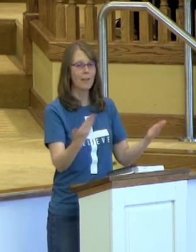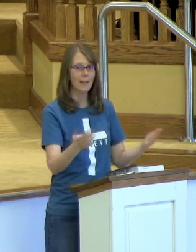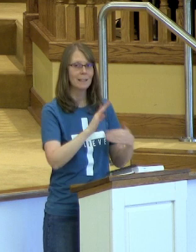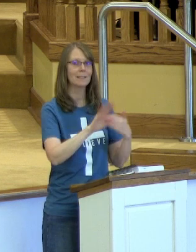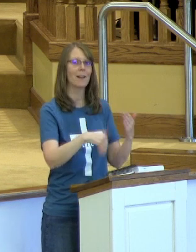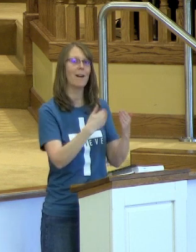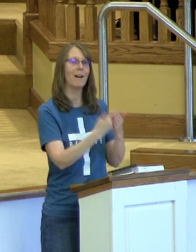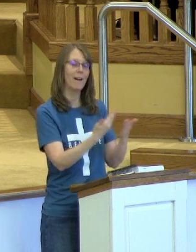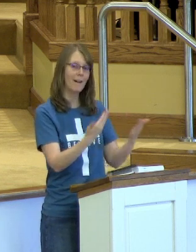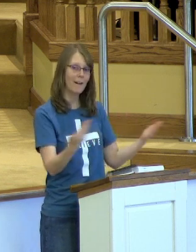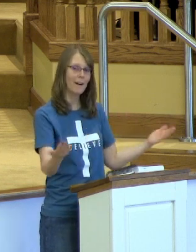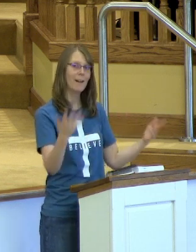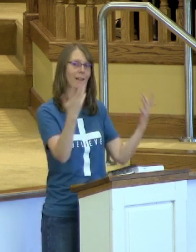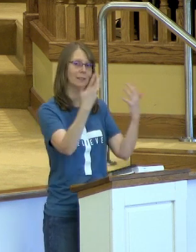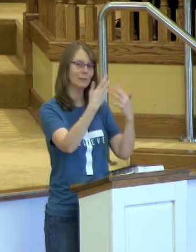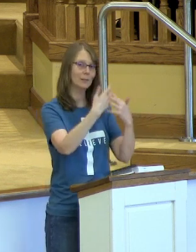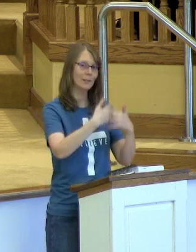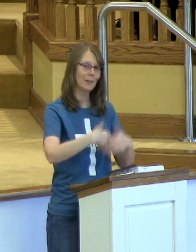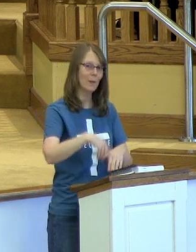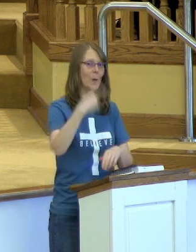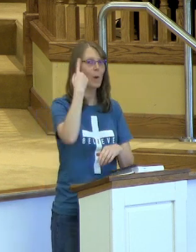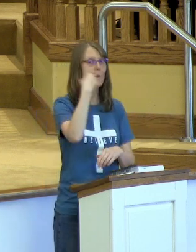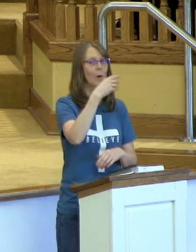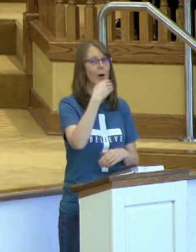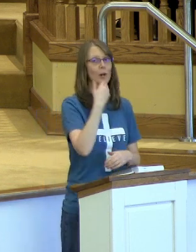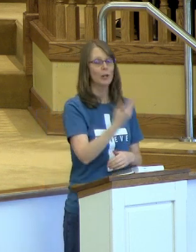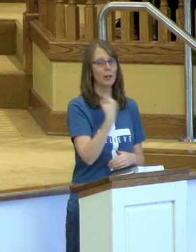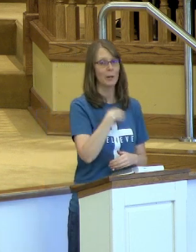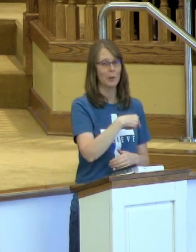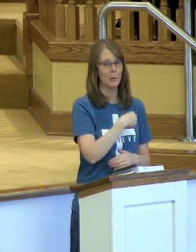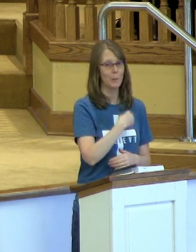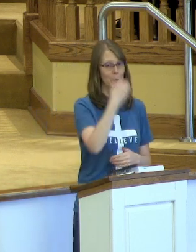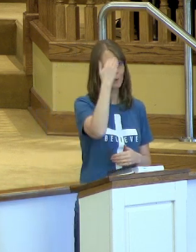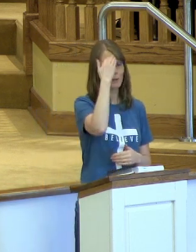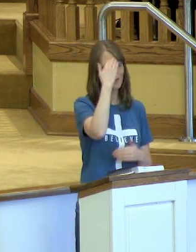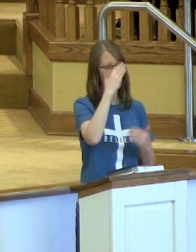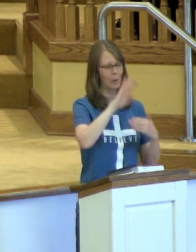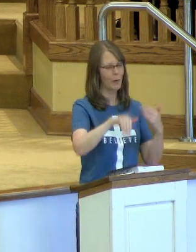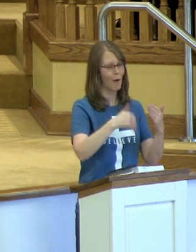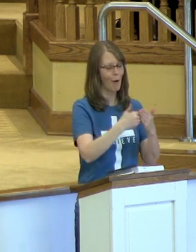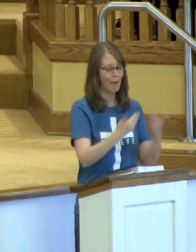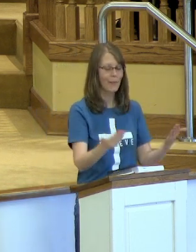all things work together for good. Yes, we know that